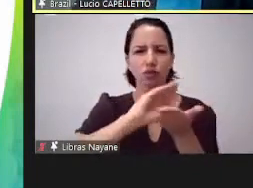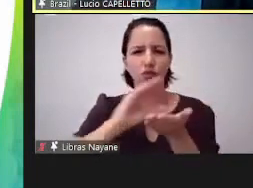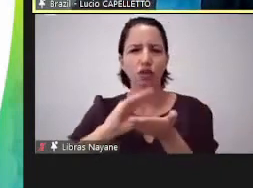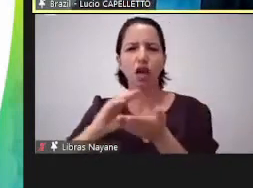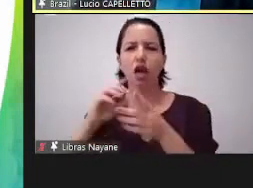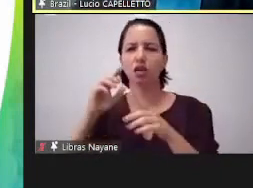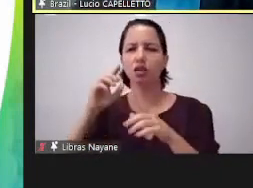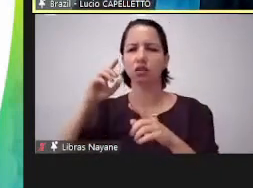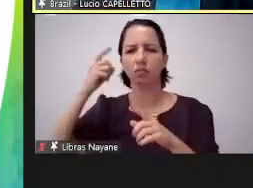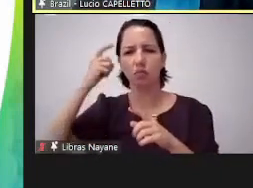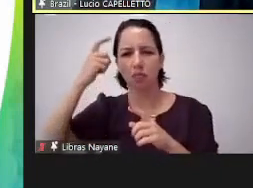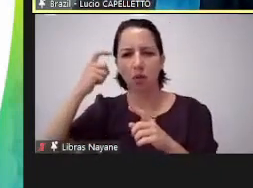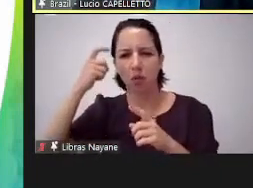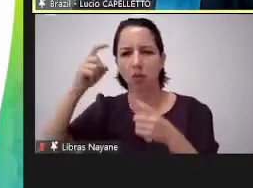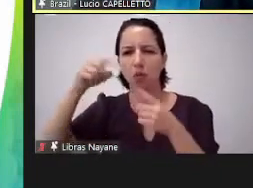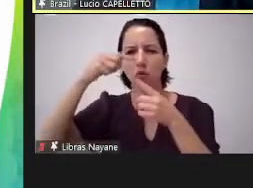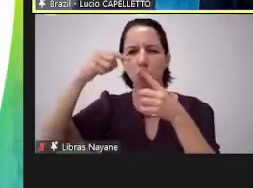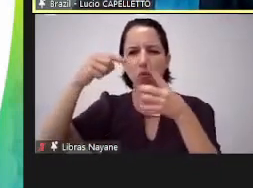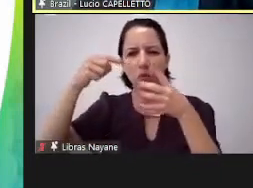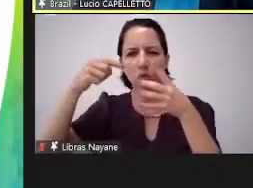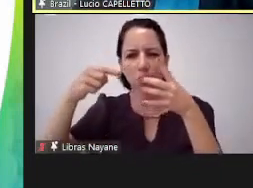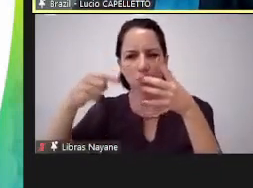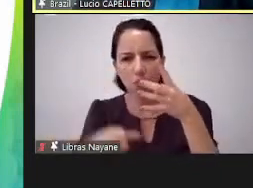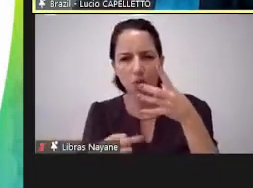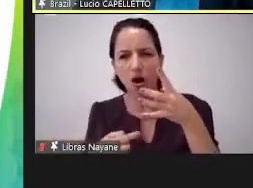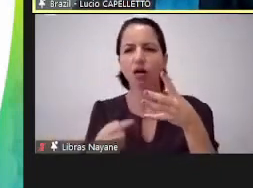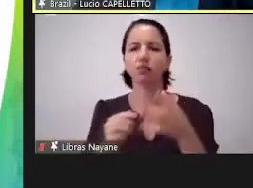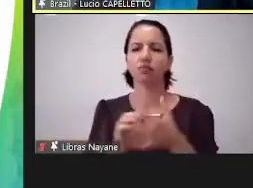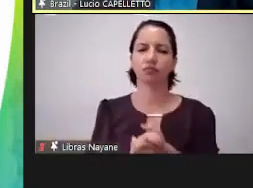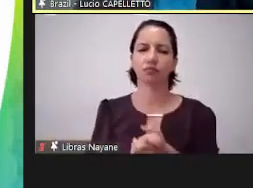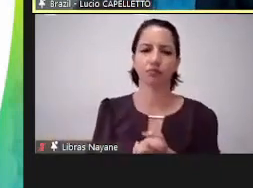investments. The actions